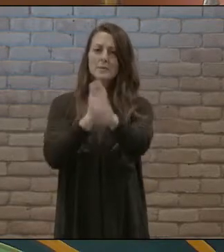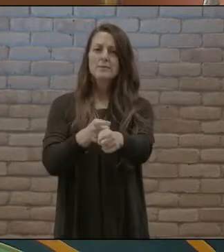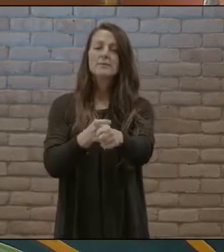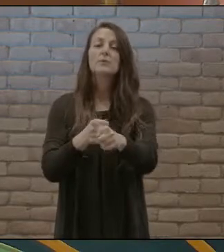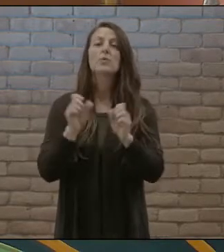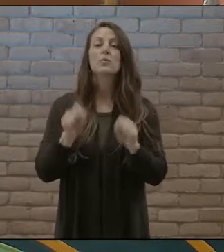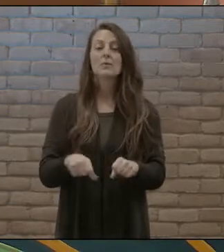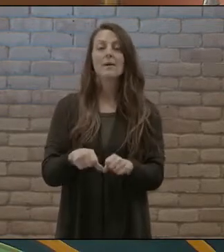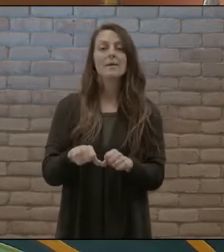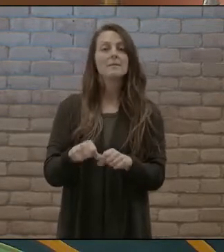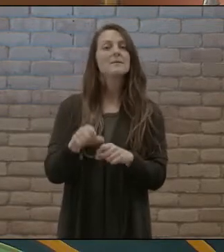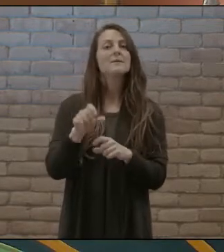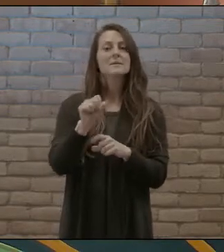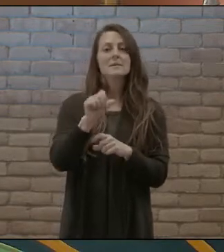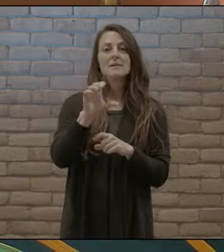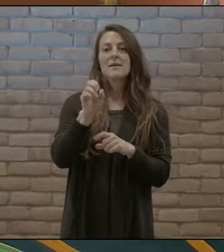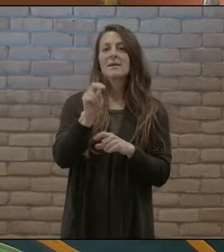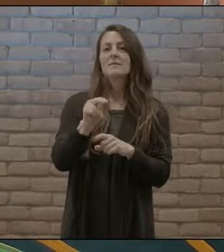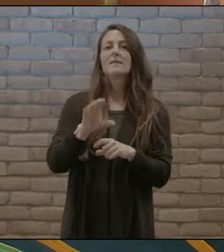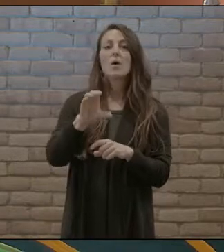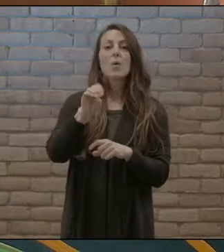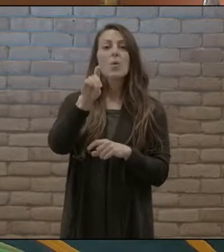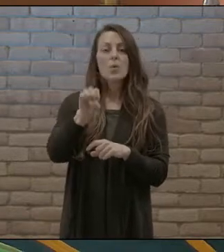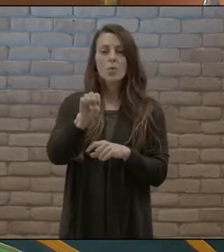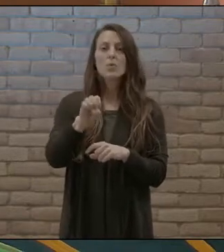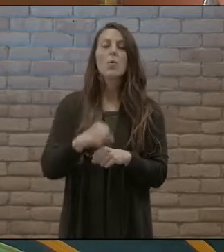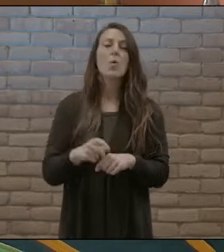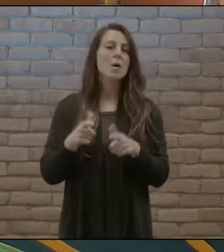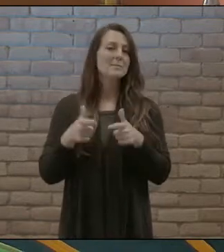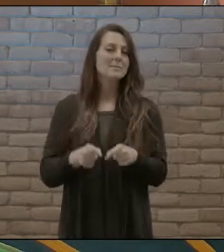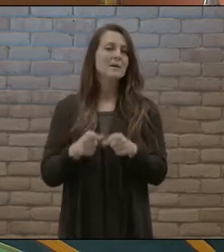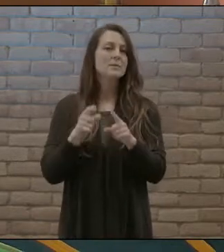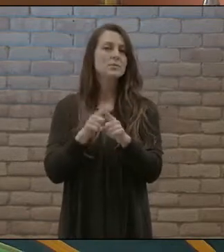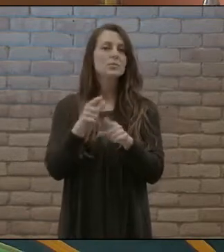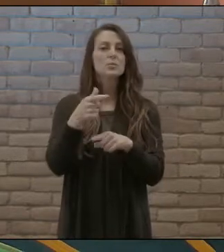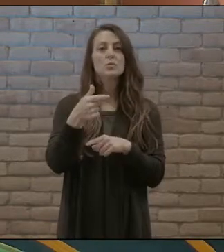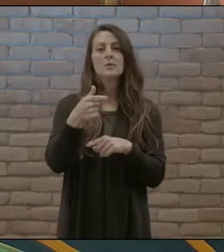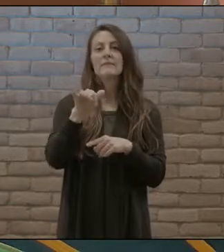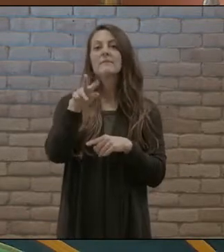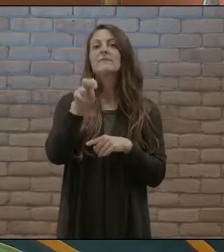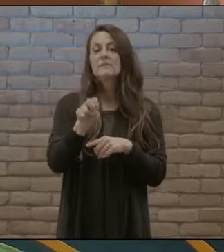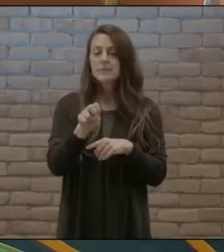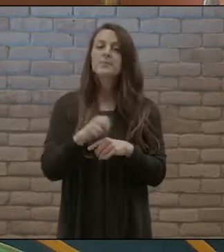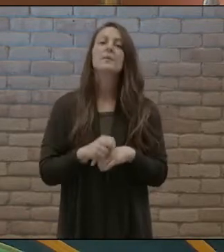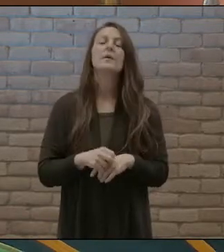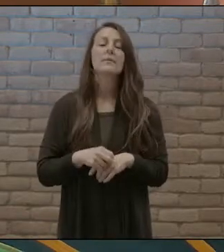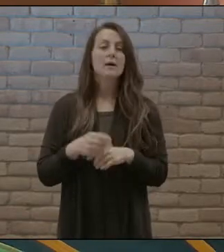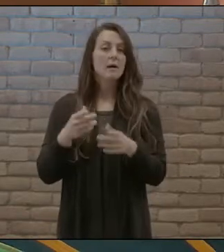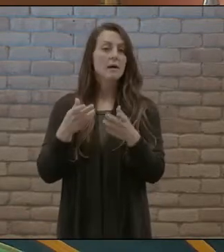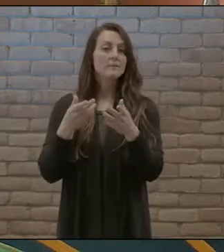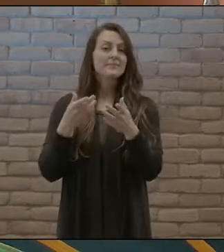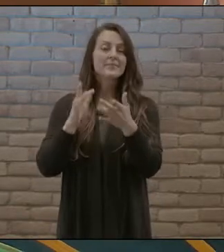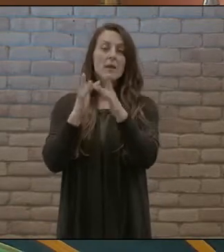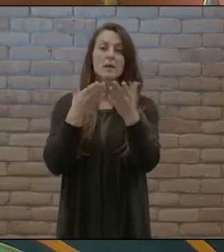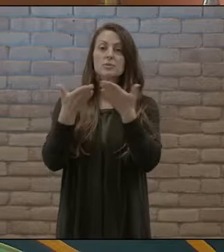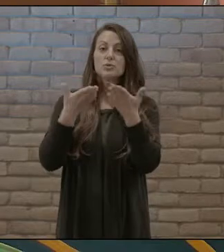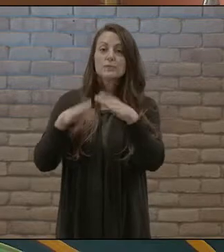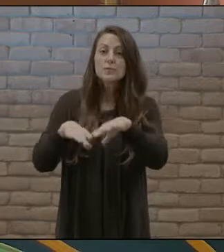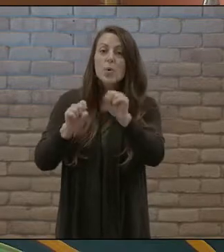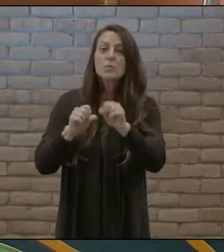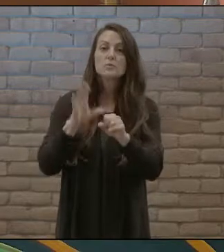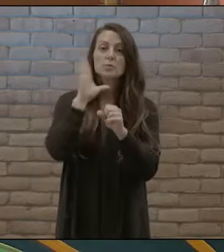or text to give. Our online worship service hosts will put a link into the chat. You can go to our website